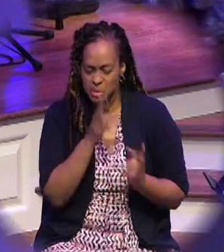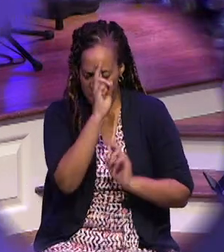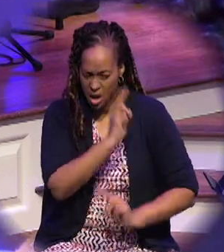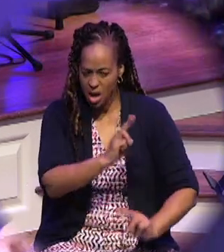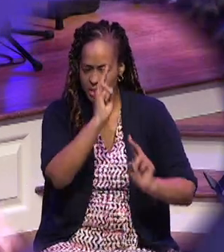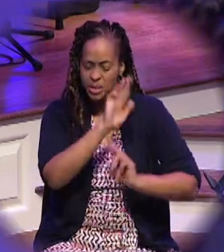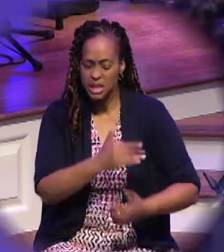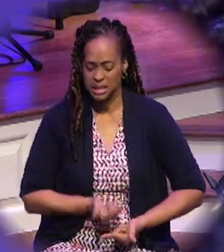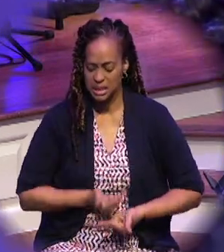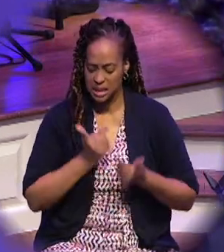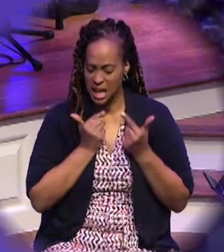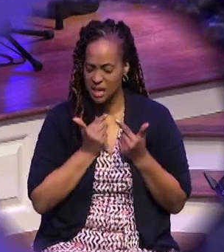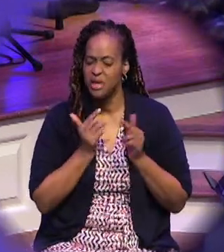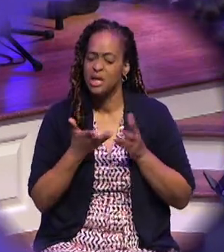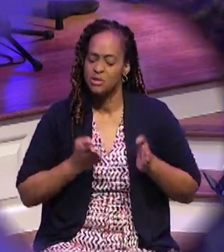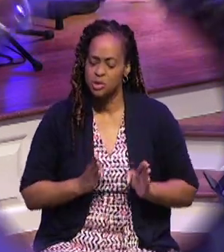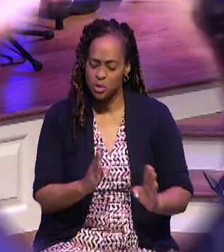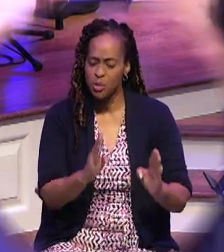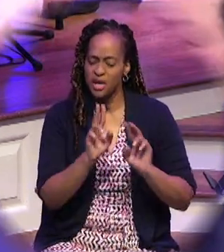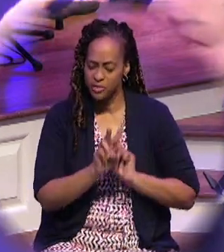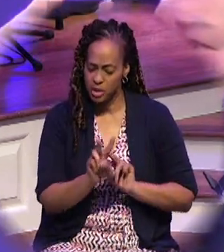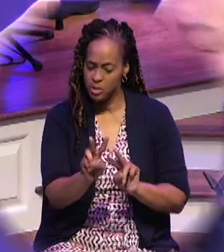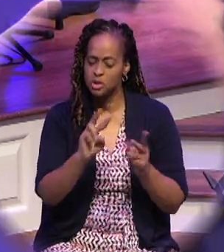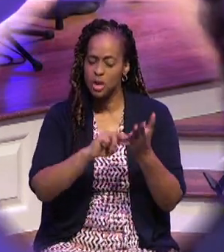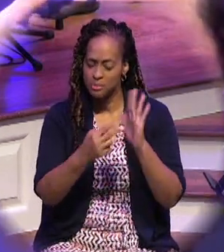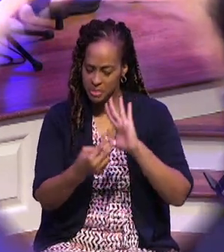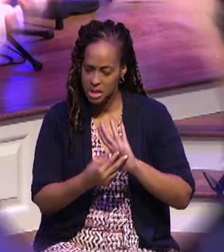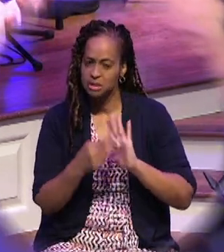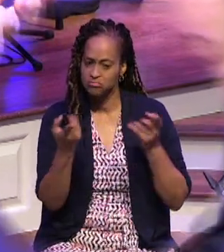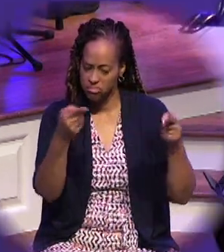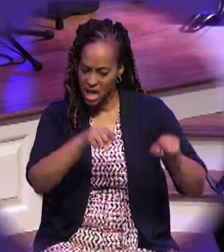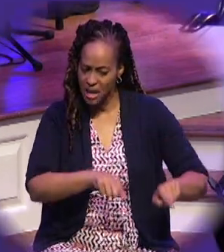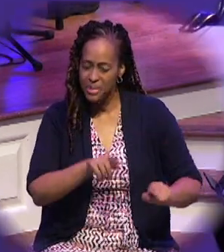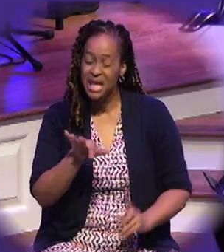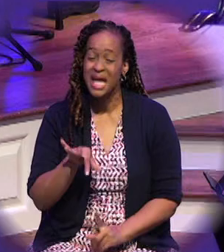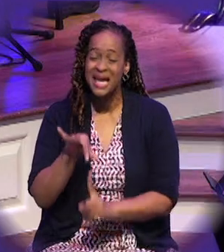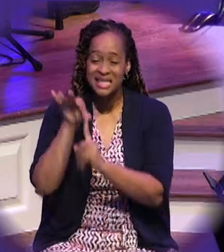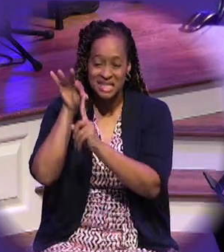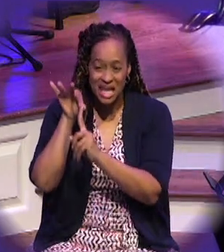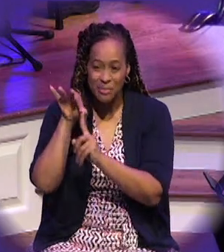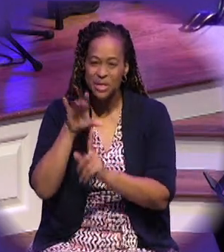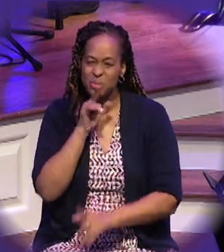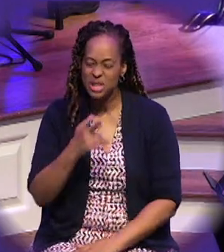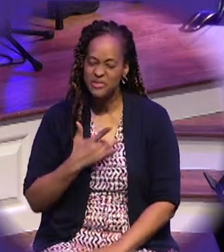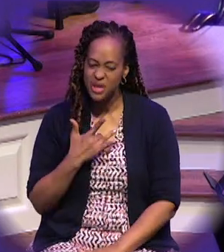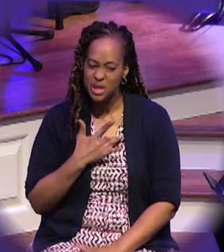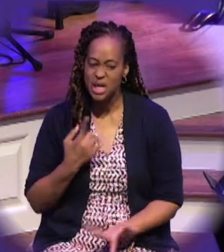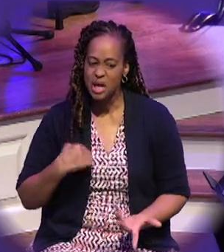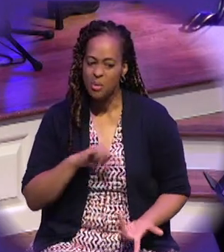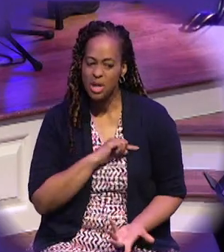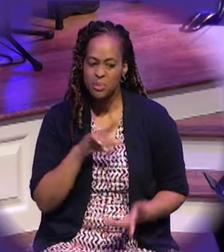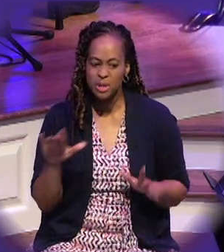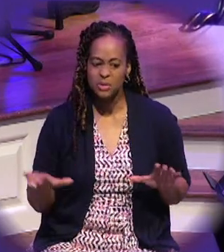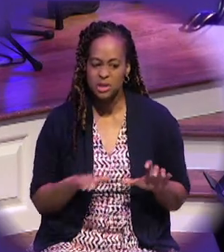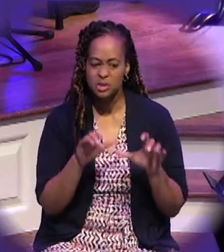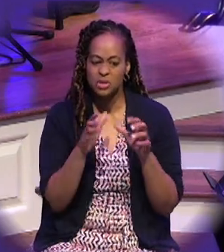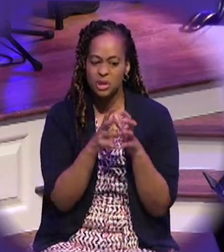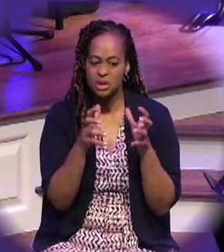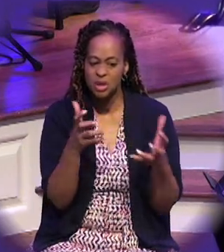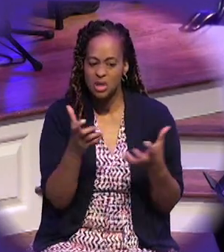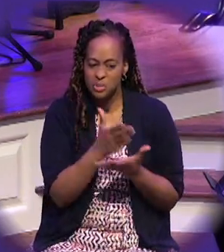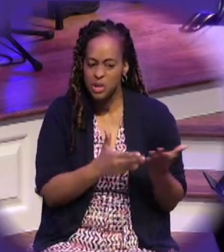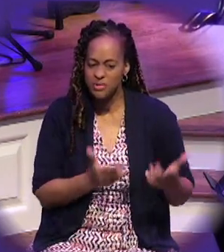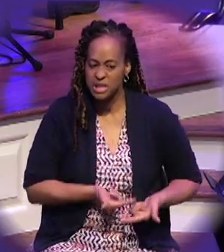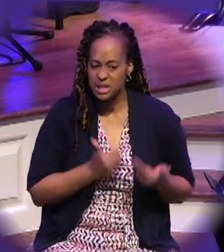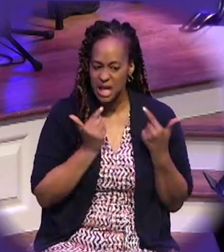his life, and it was the way funerals are meant to be, except that it really felt like we were ignoring such a large part of his life. You